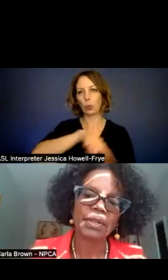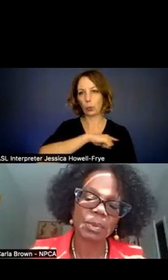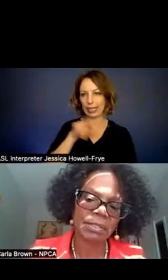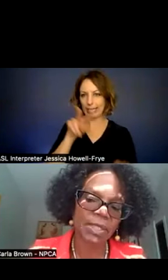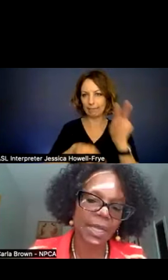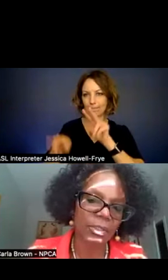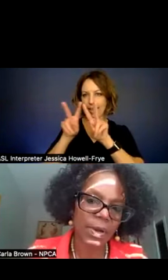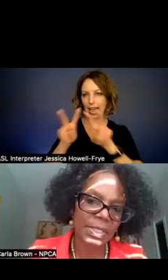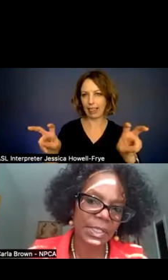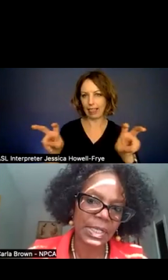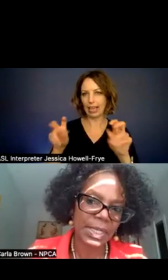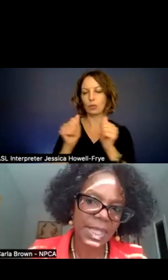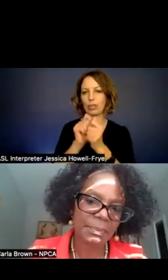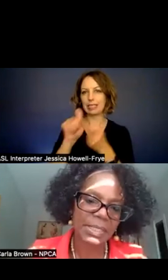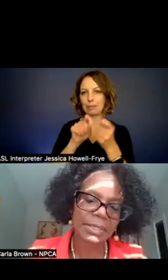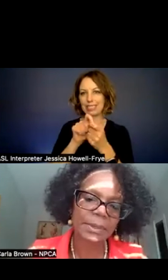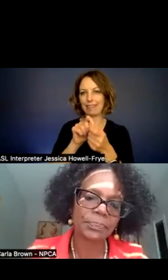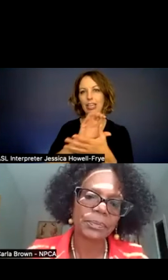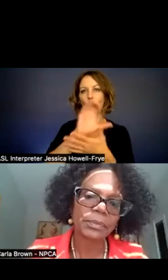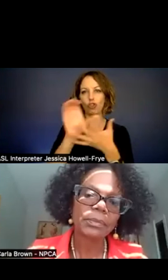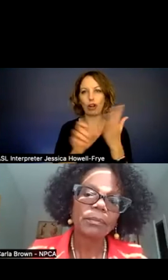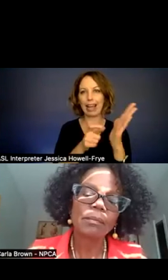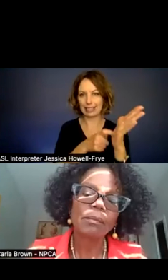a very specific criteria. Next slide, please.